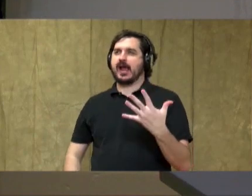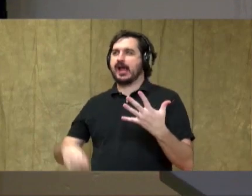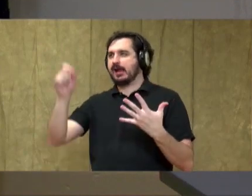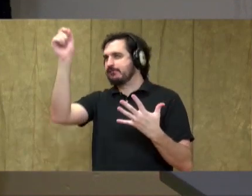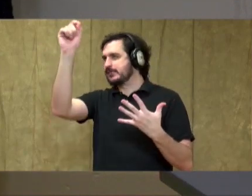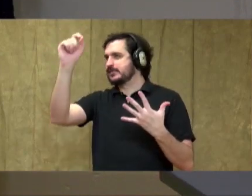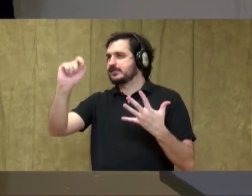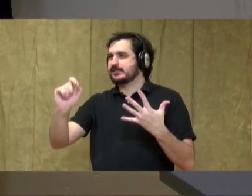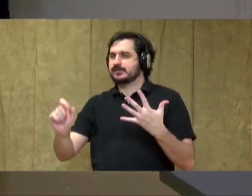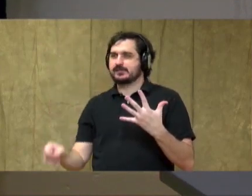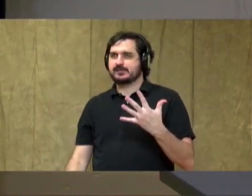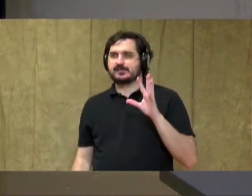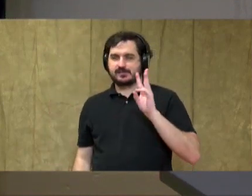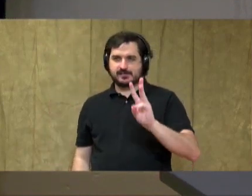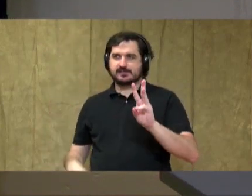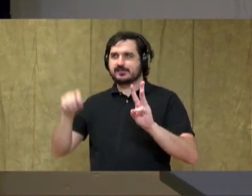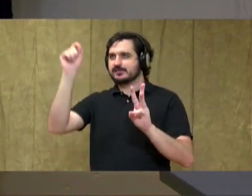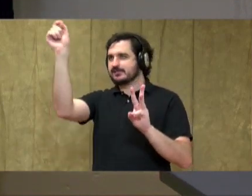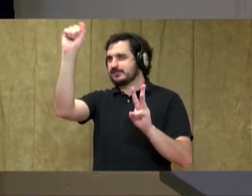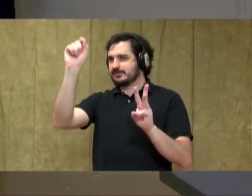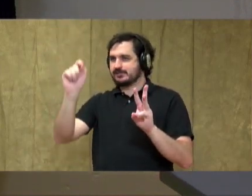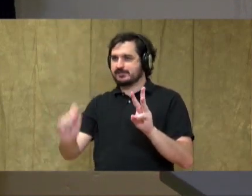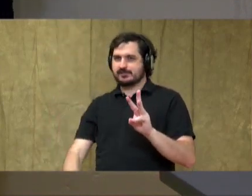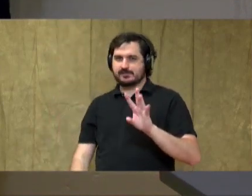5, 6,